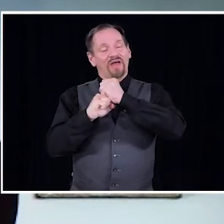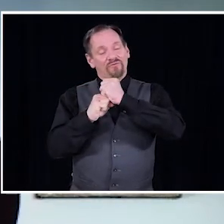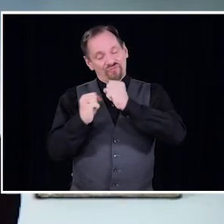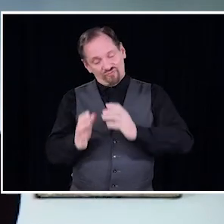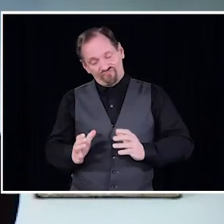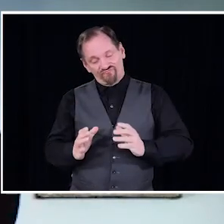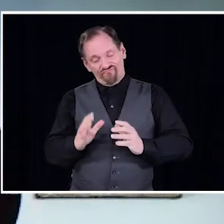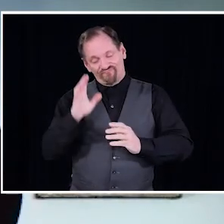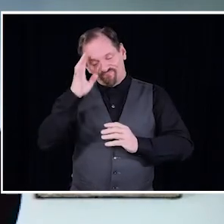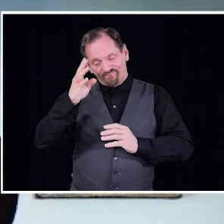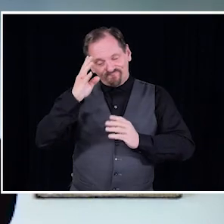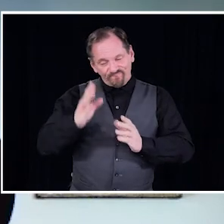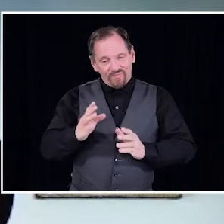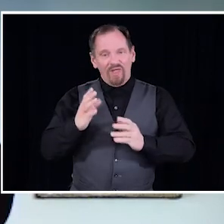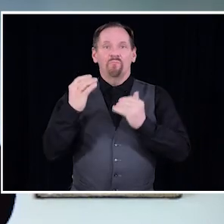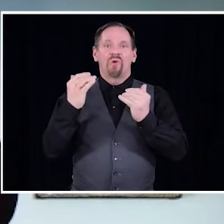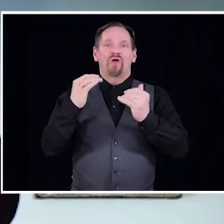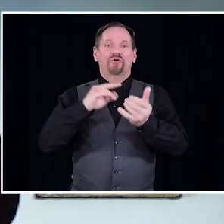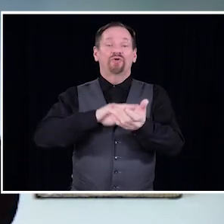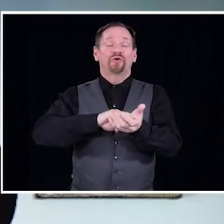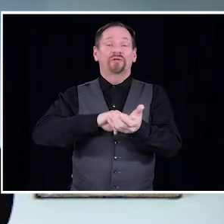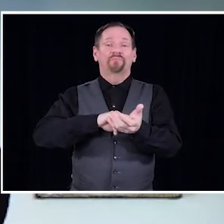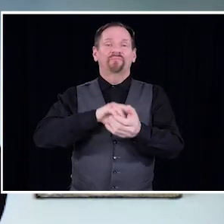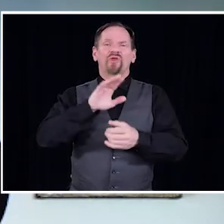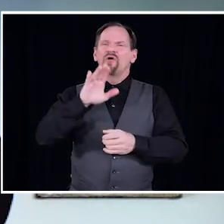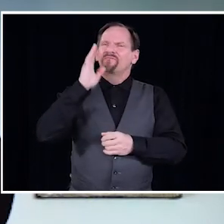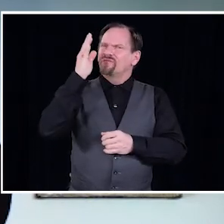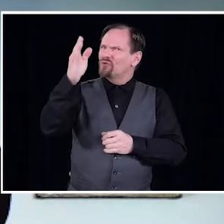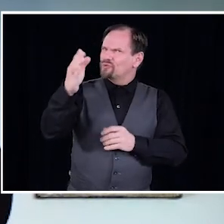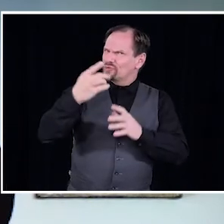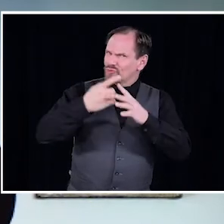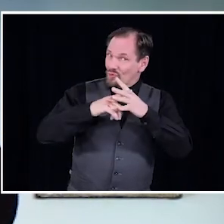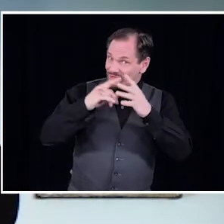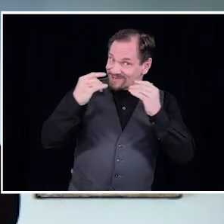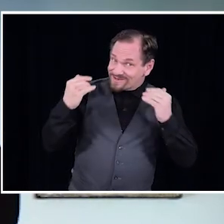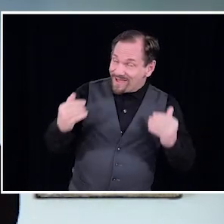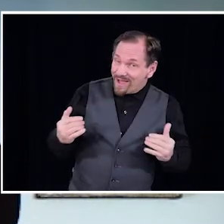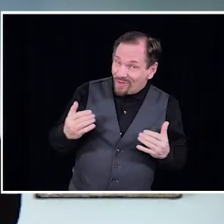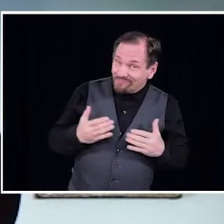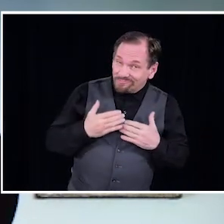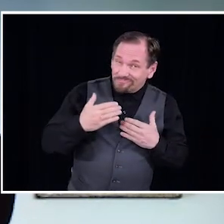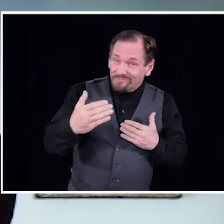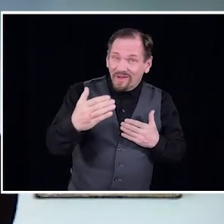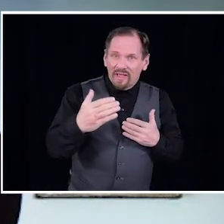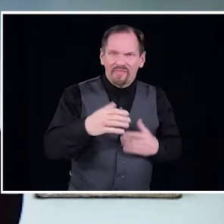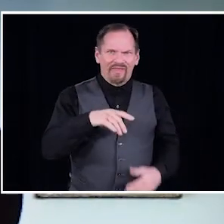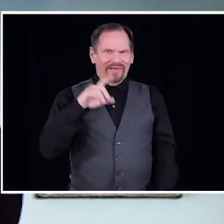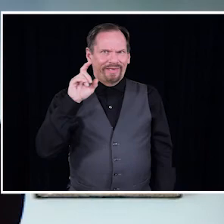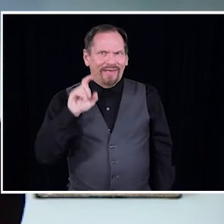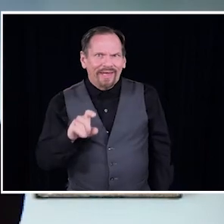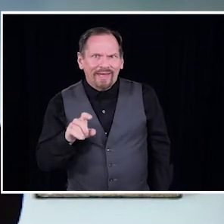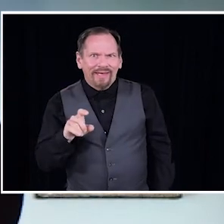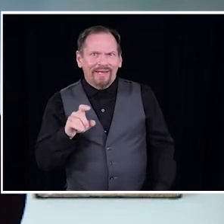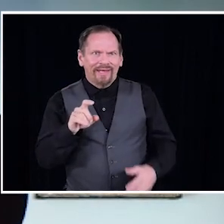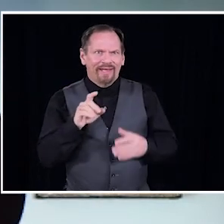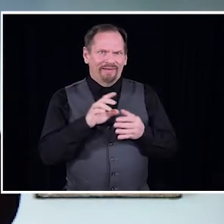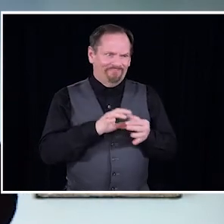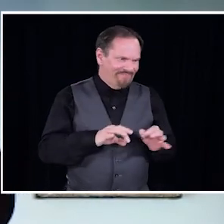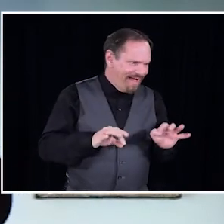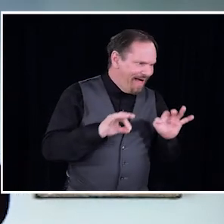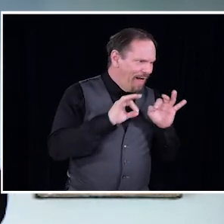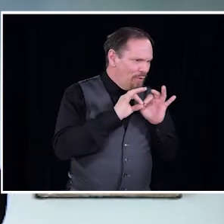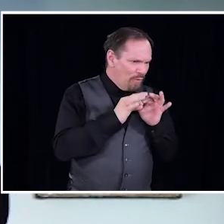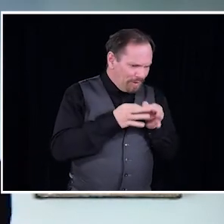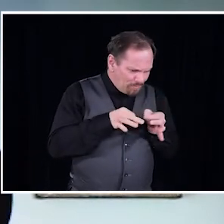or more rightly expands, right now. The need and value of nurses has never been greater or